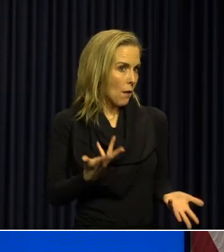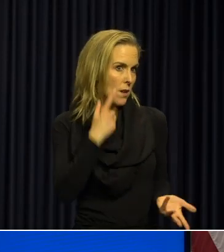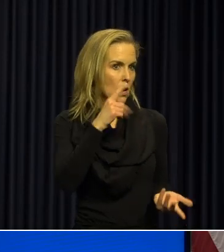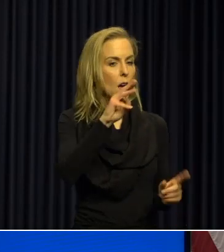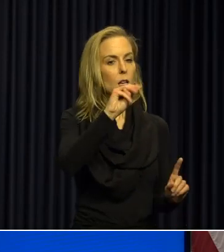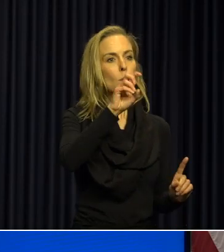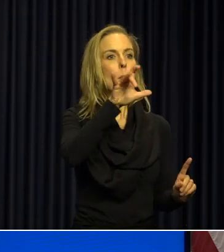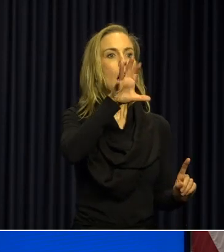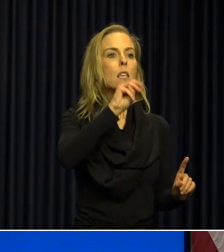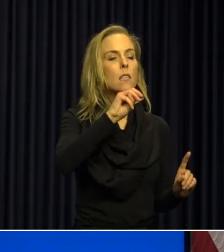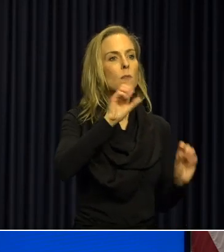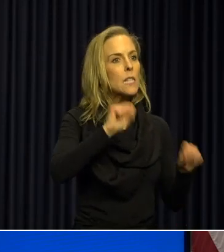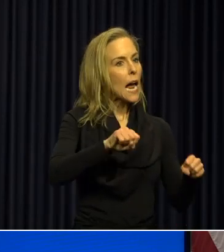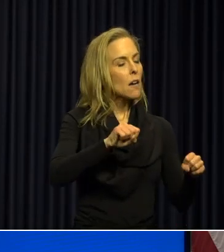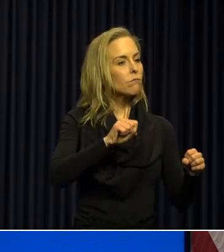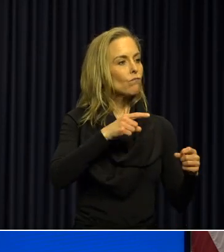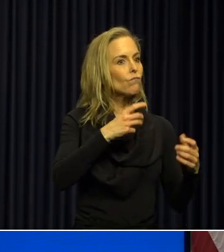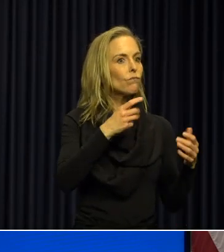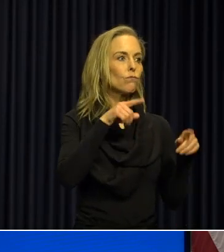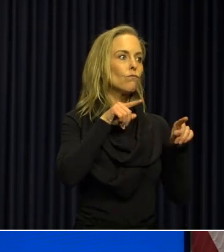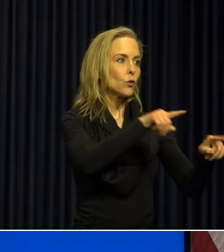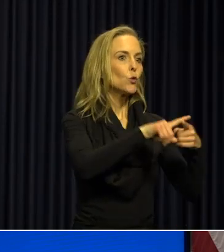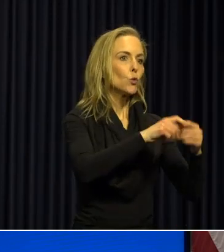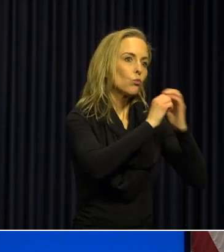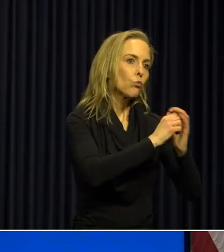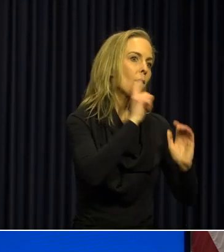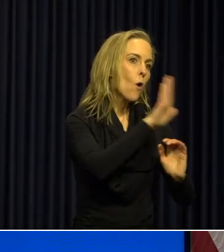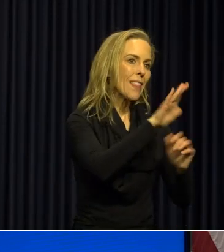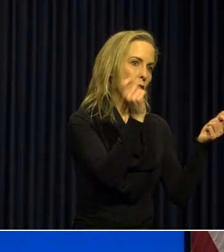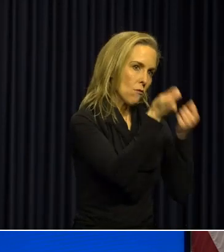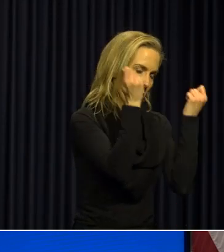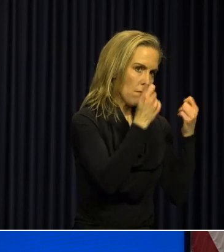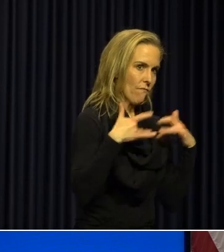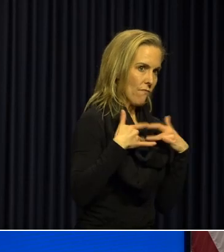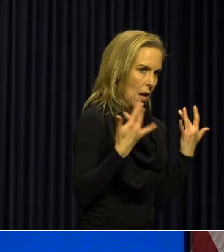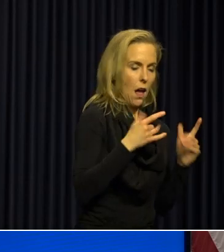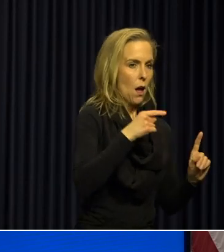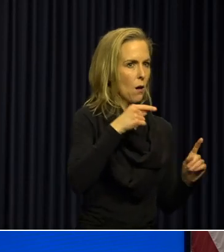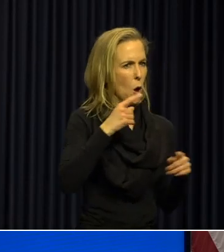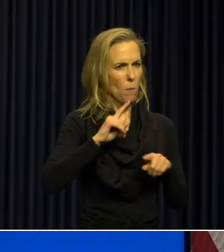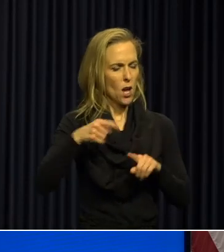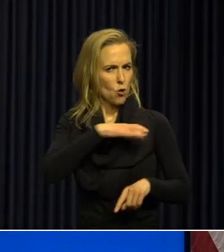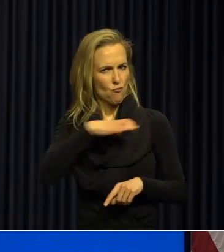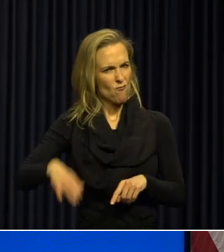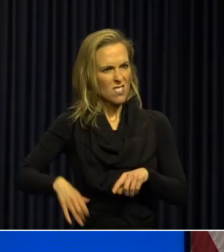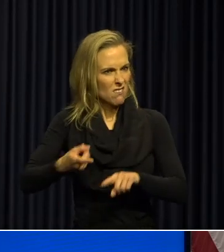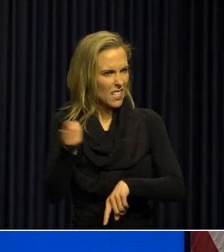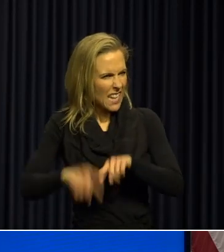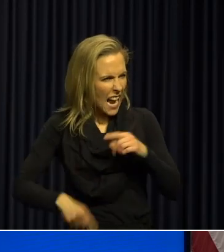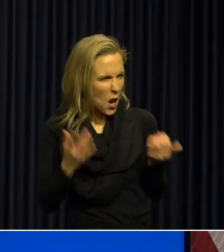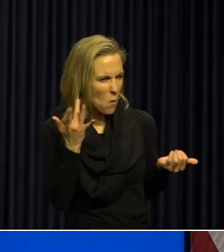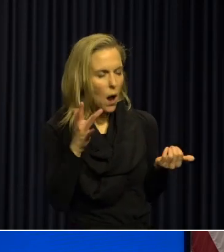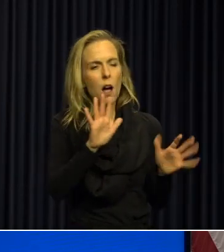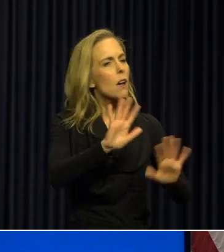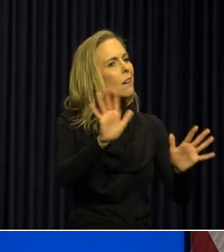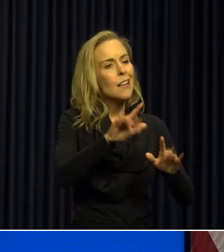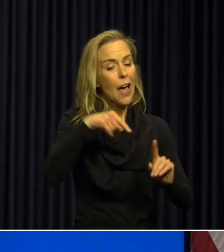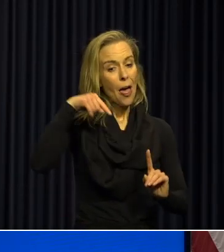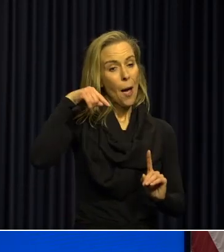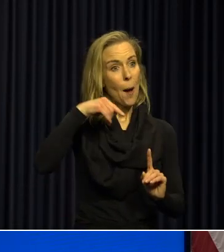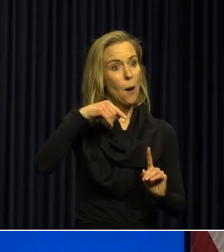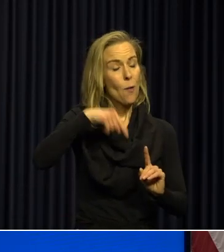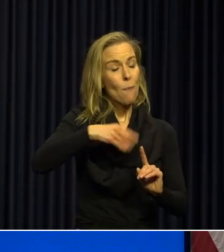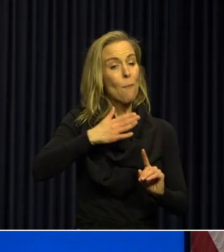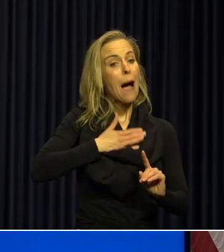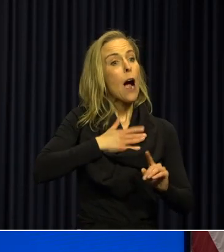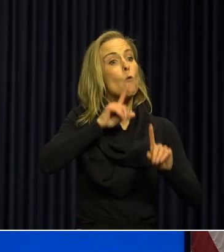guess, for Ramadan, but Christians weren't allowed to go to church. Folks, our orders apply to every single mass gathering. They don't